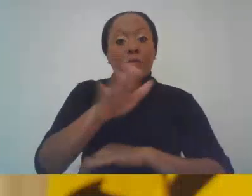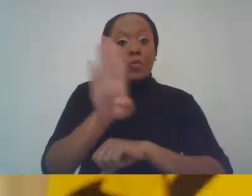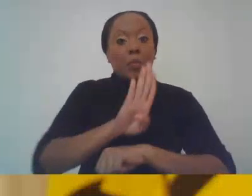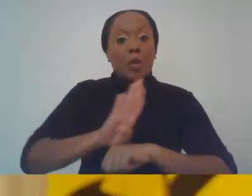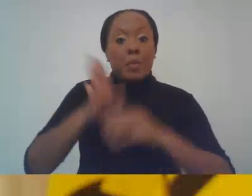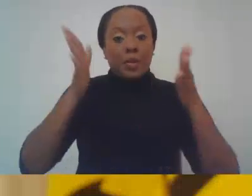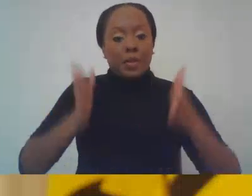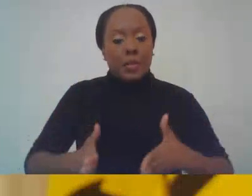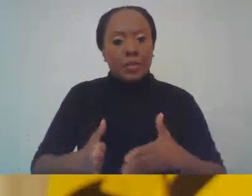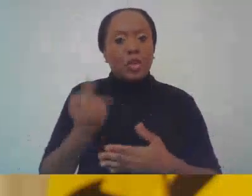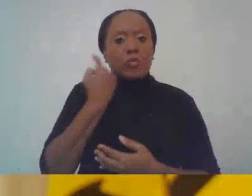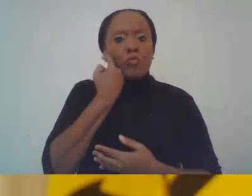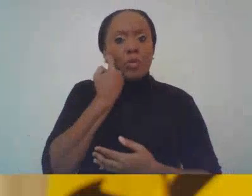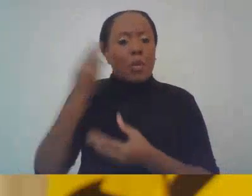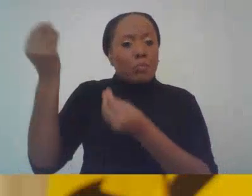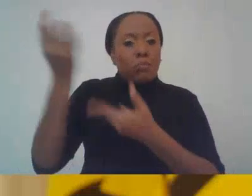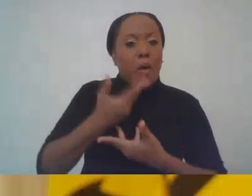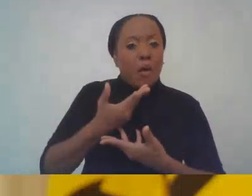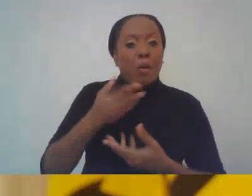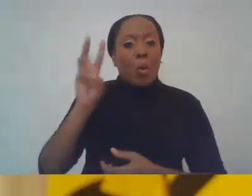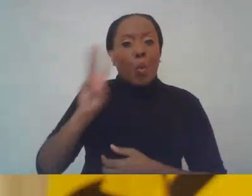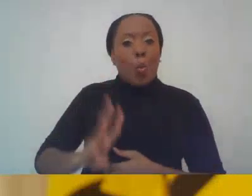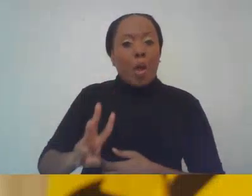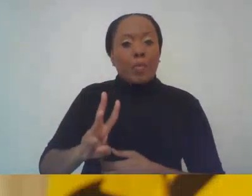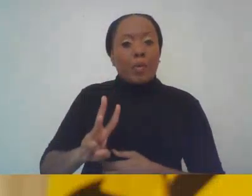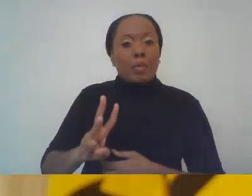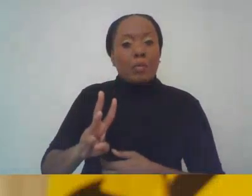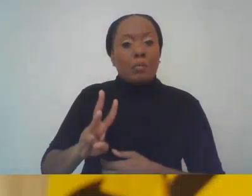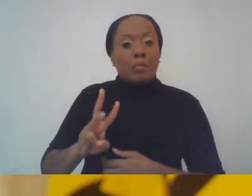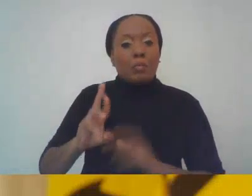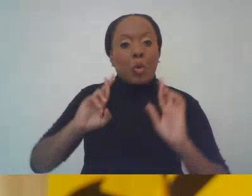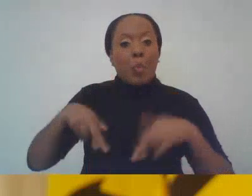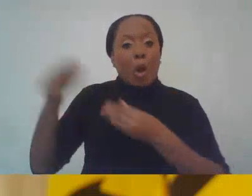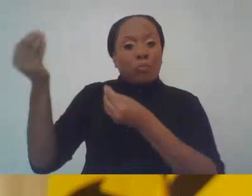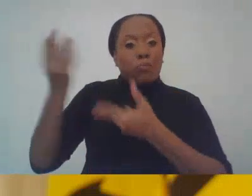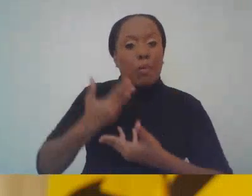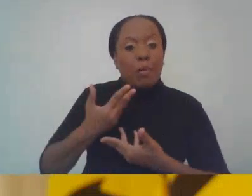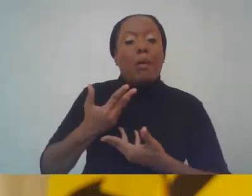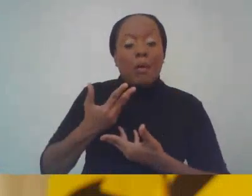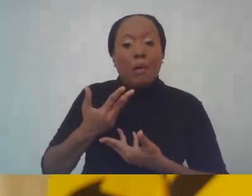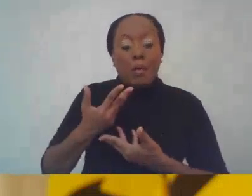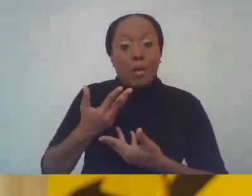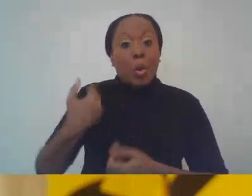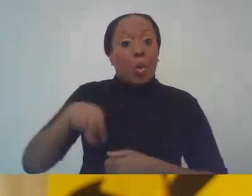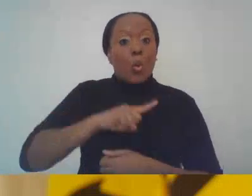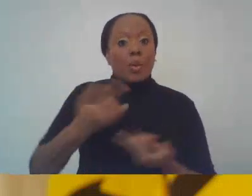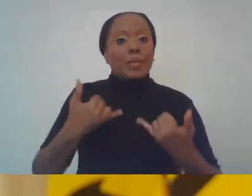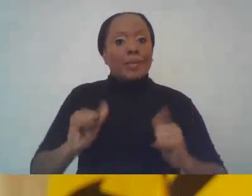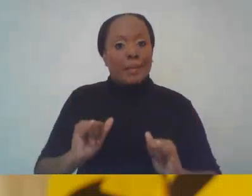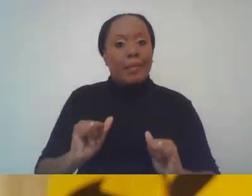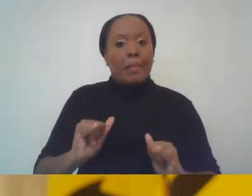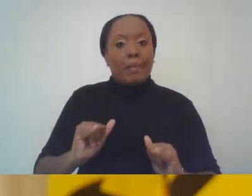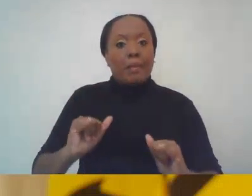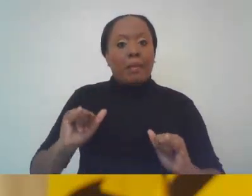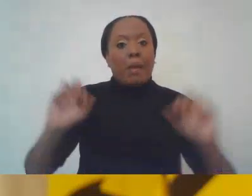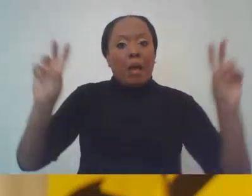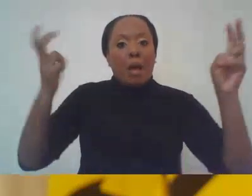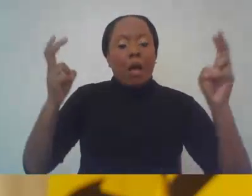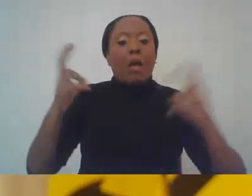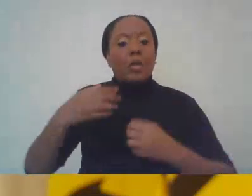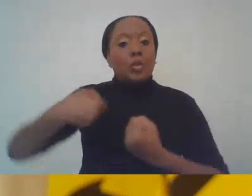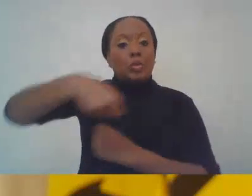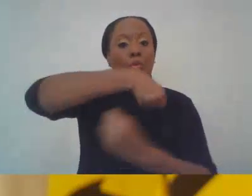Good afternoon, Barbadians. Based on the latest report issued just moments ago by the Met Office, Barbados remains under storm